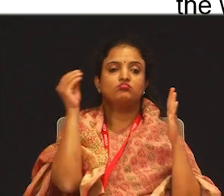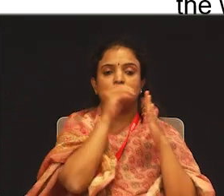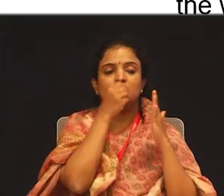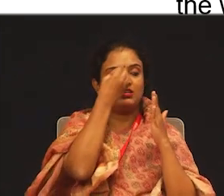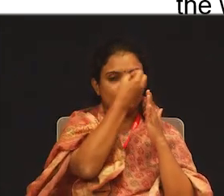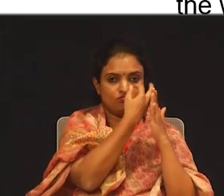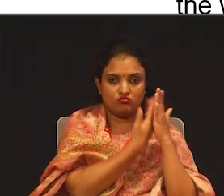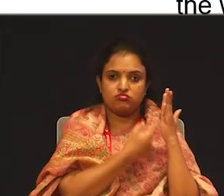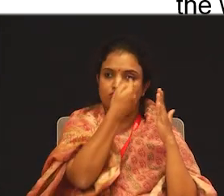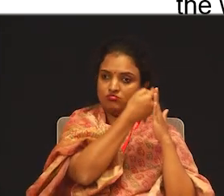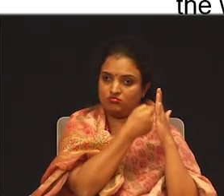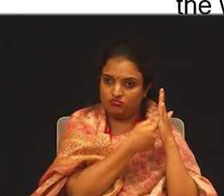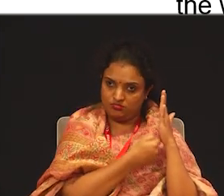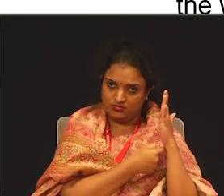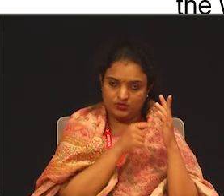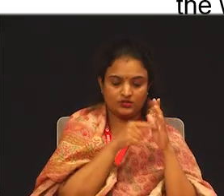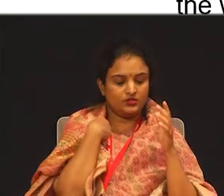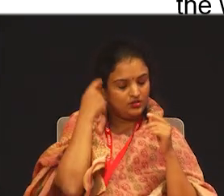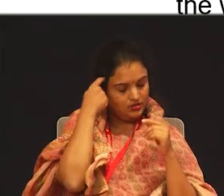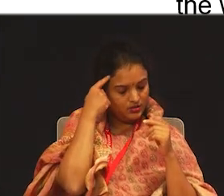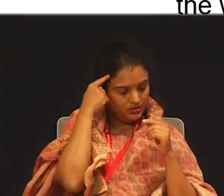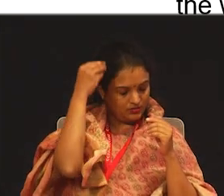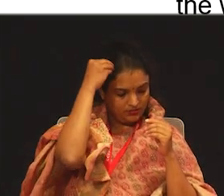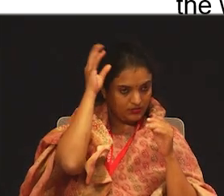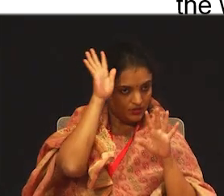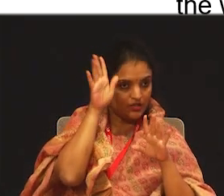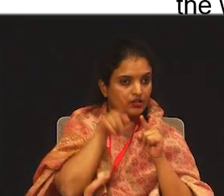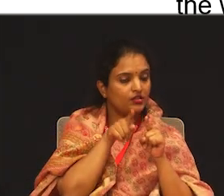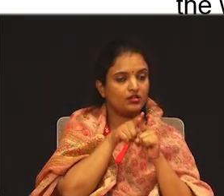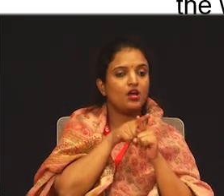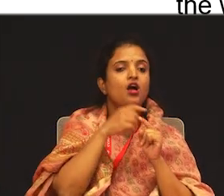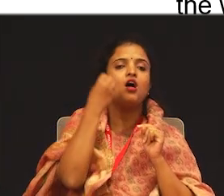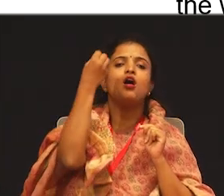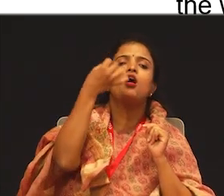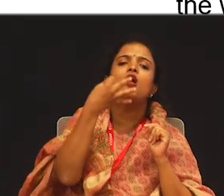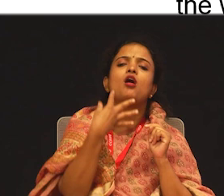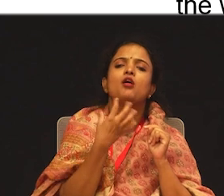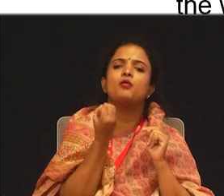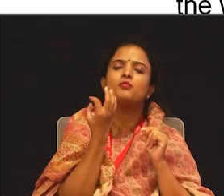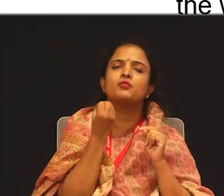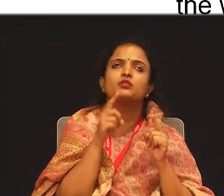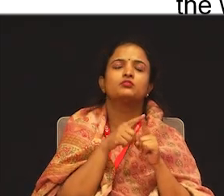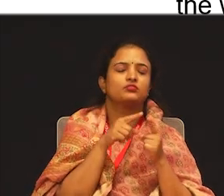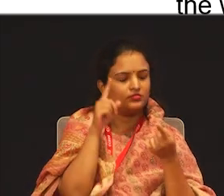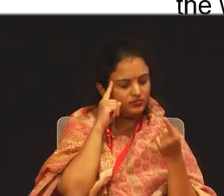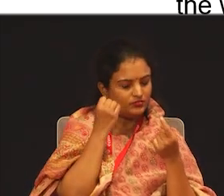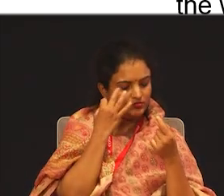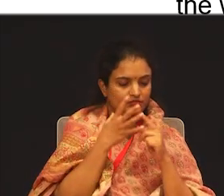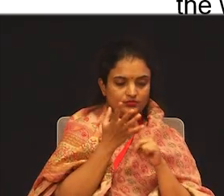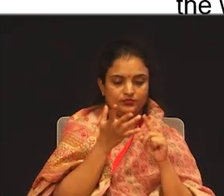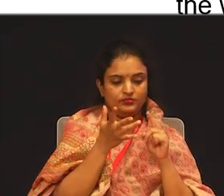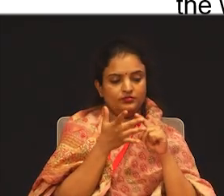to make a list in your mind, how many disability conditions you can list? Count on your